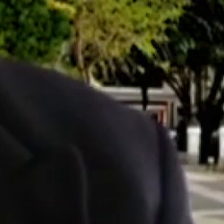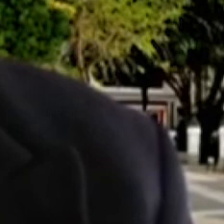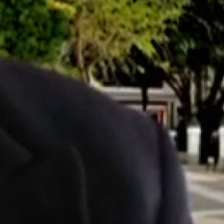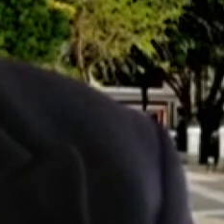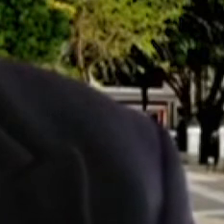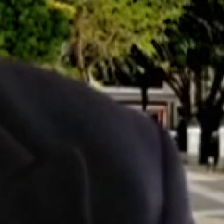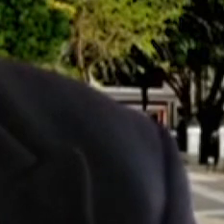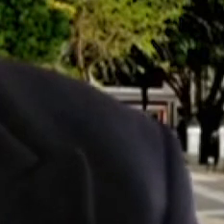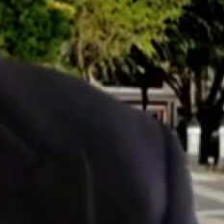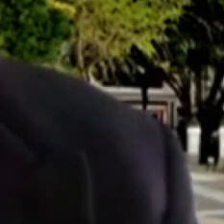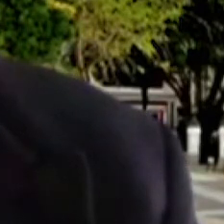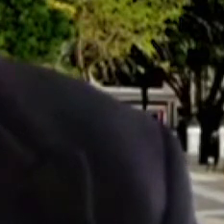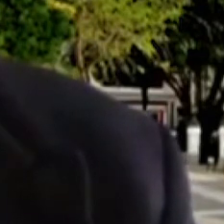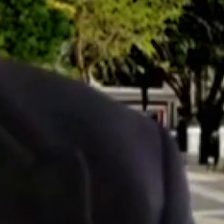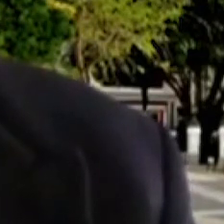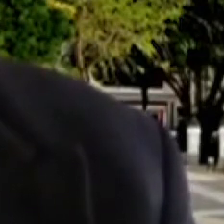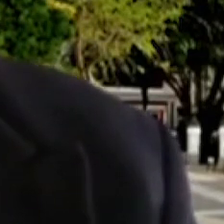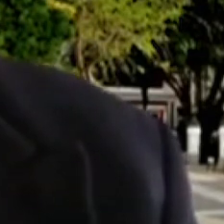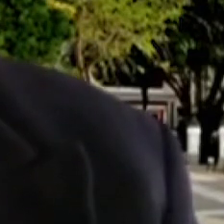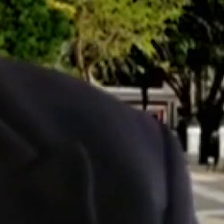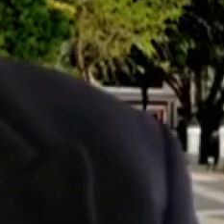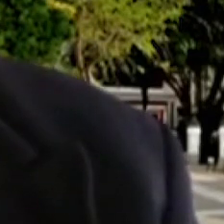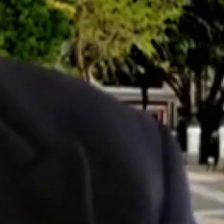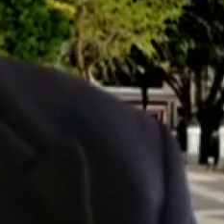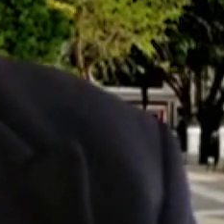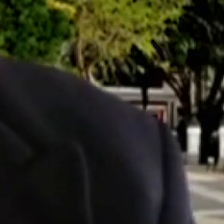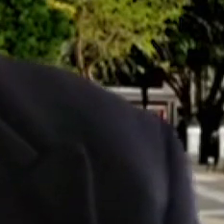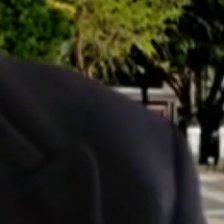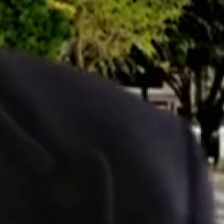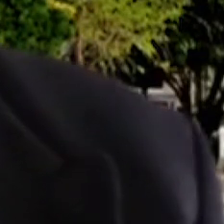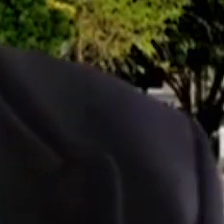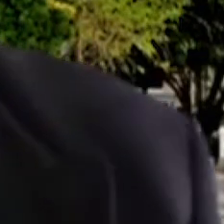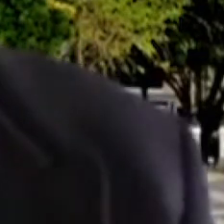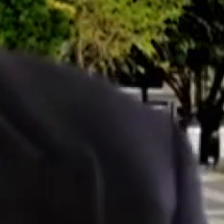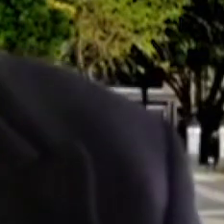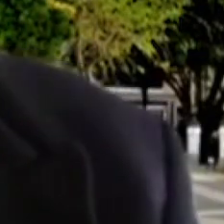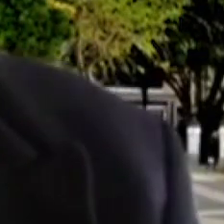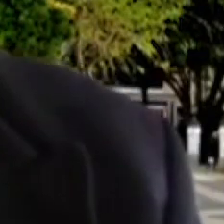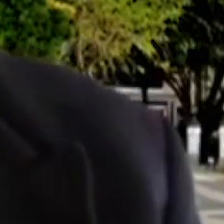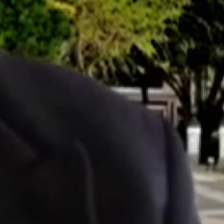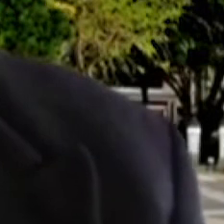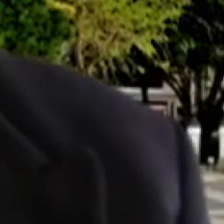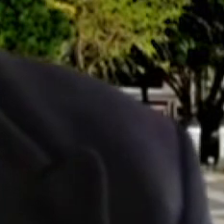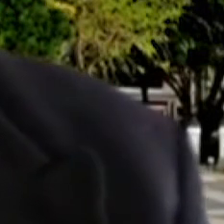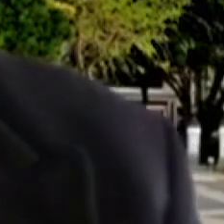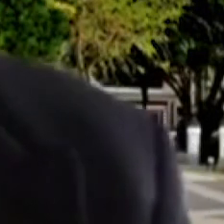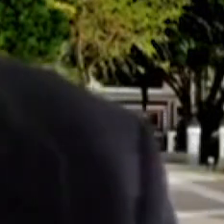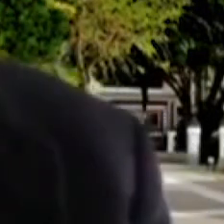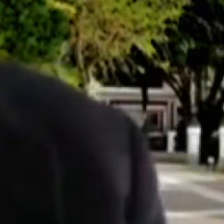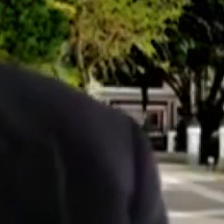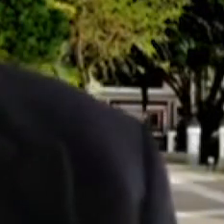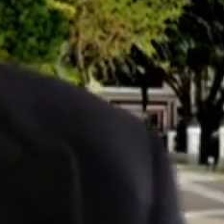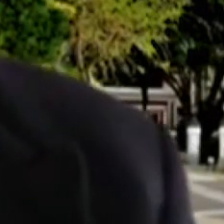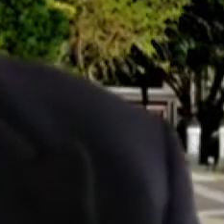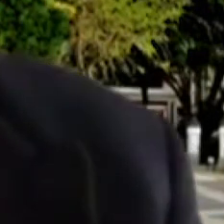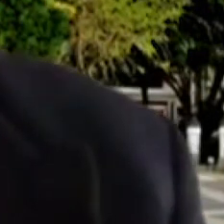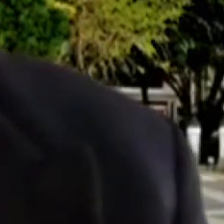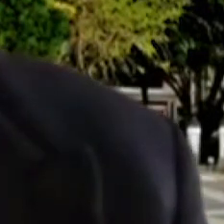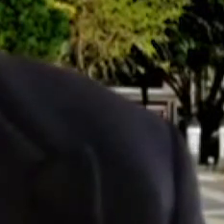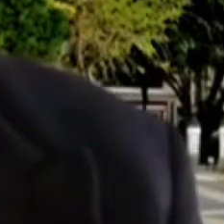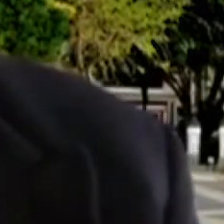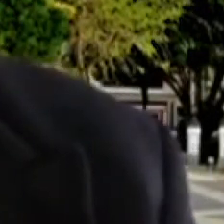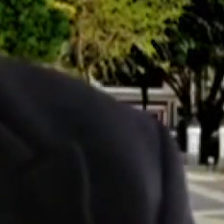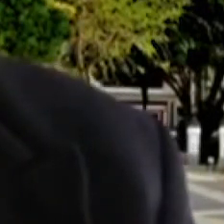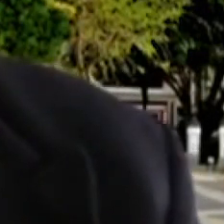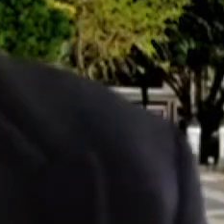additional members will be deployed and where? Minister, and obviously they would be needing vehicles. How many additional